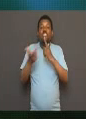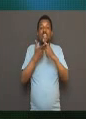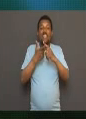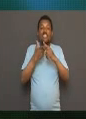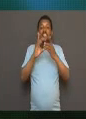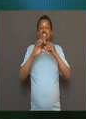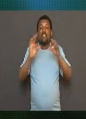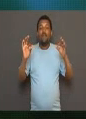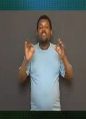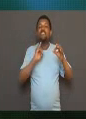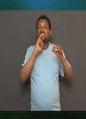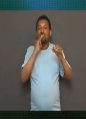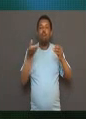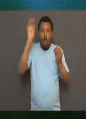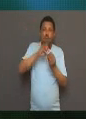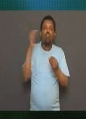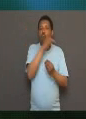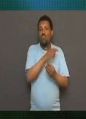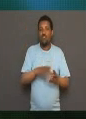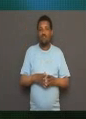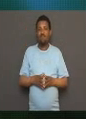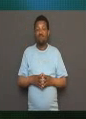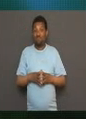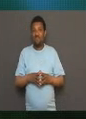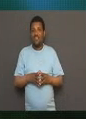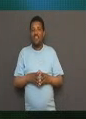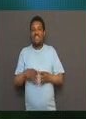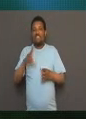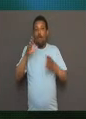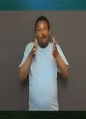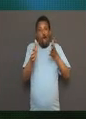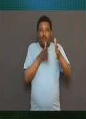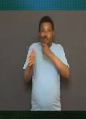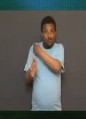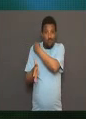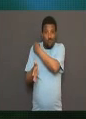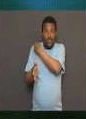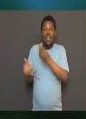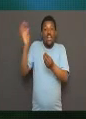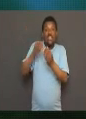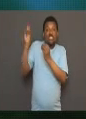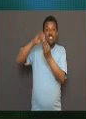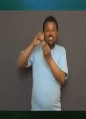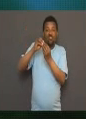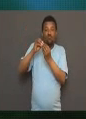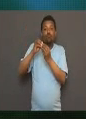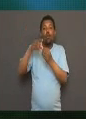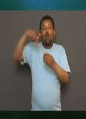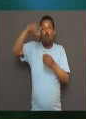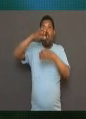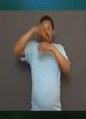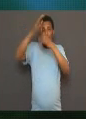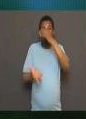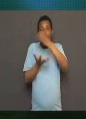Therefore, the second statement is also false. Distortions